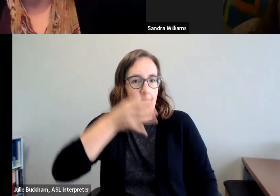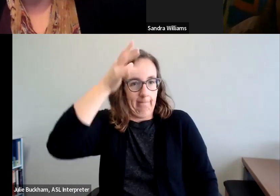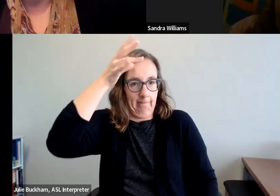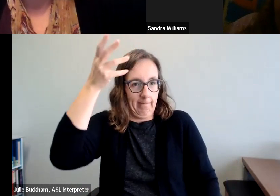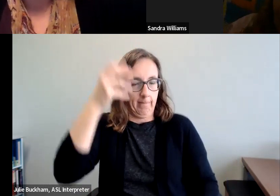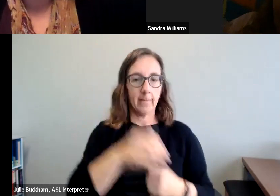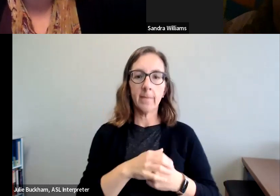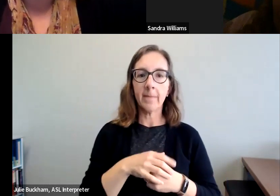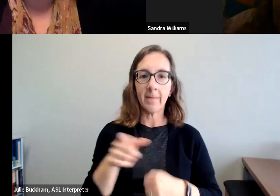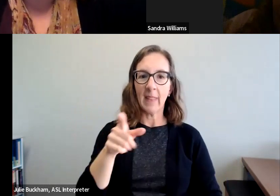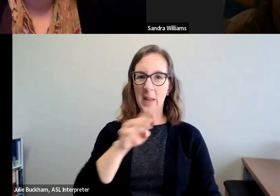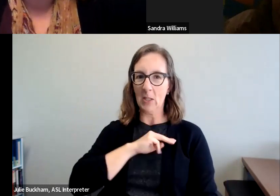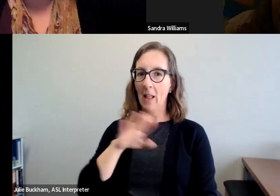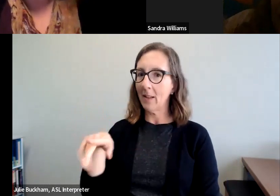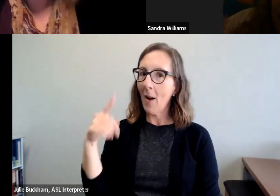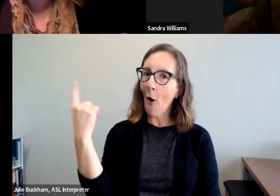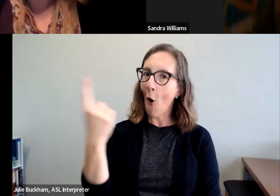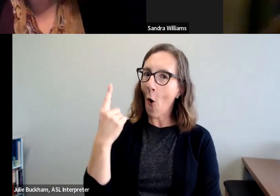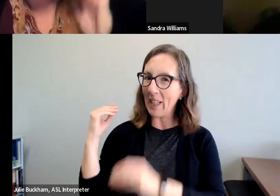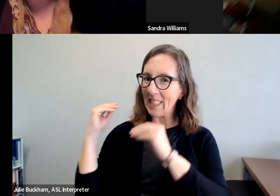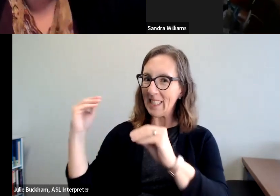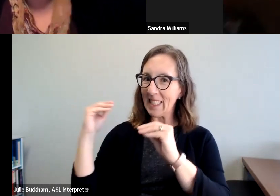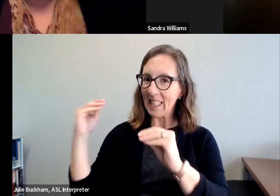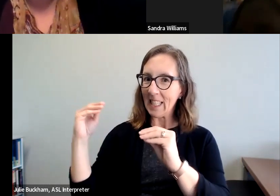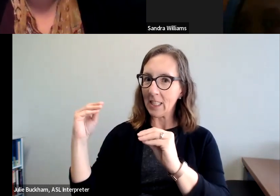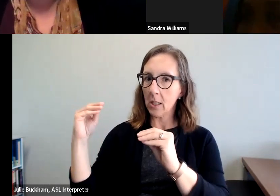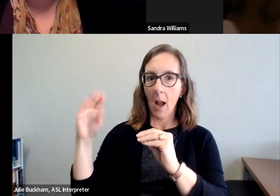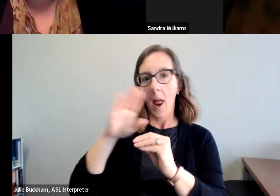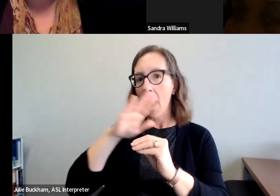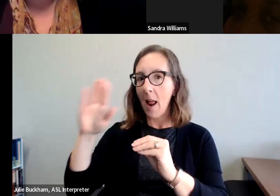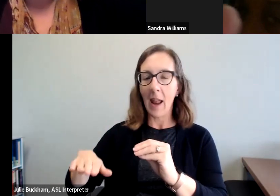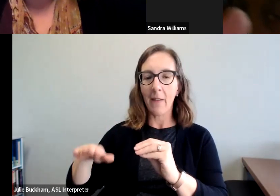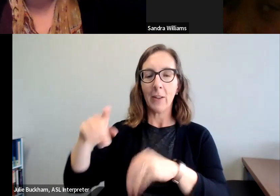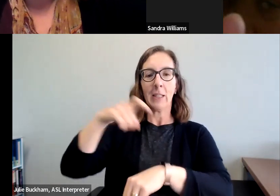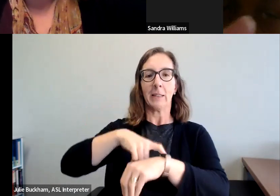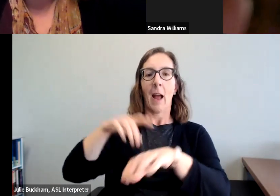You were always a teacher and never had much of an exhale, it sounds like.